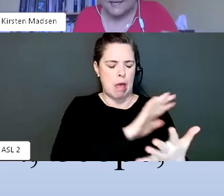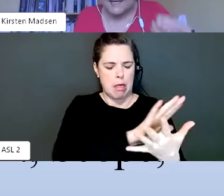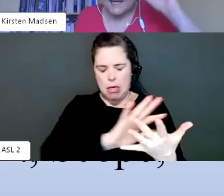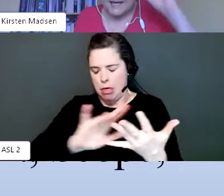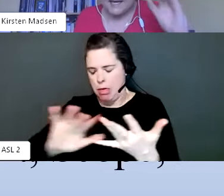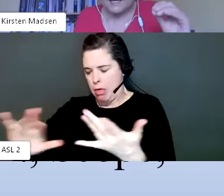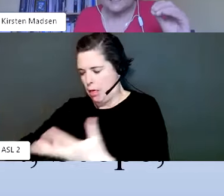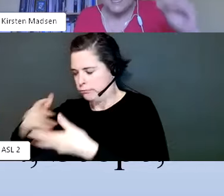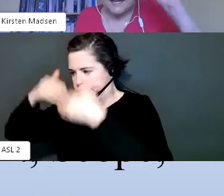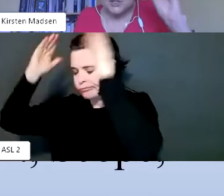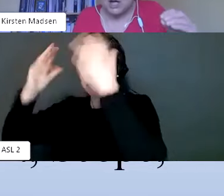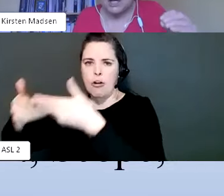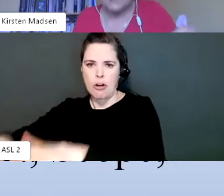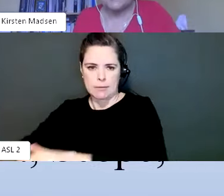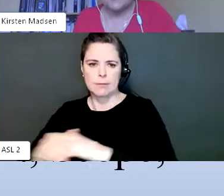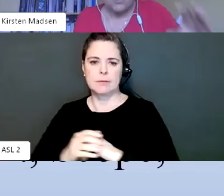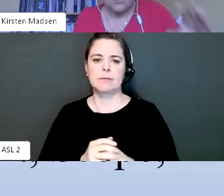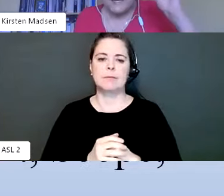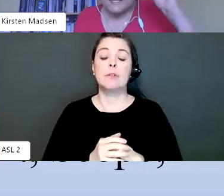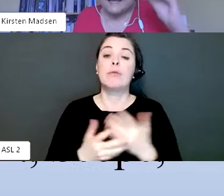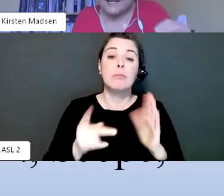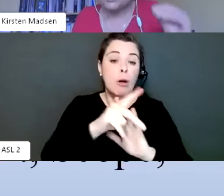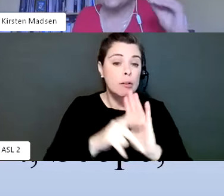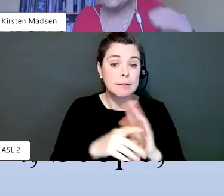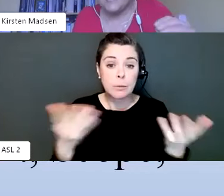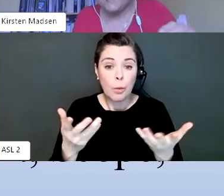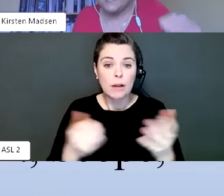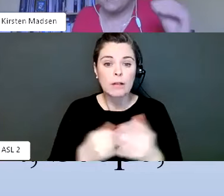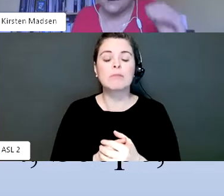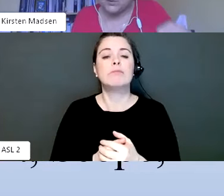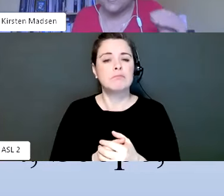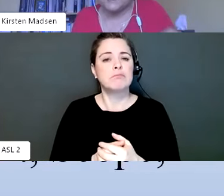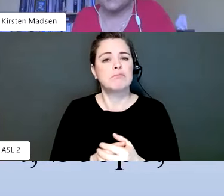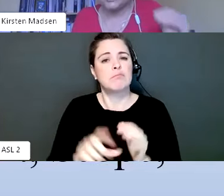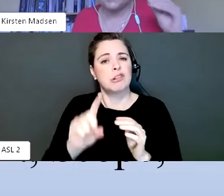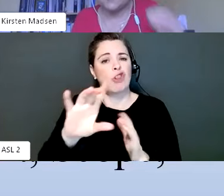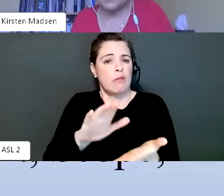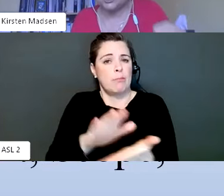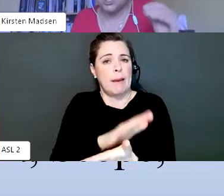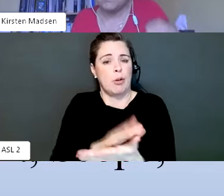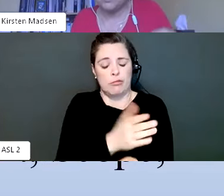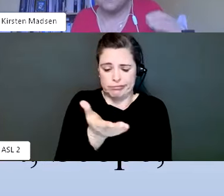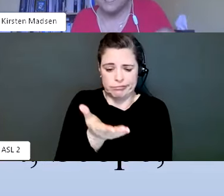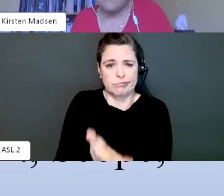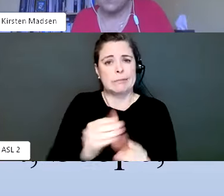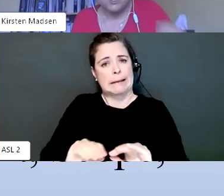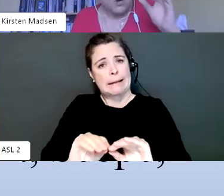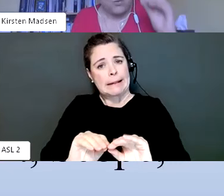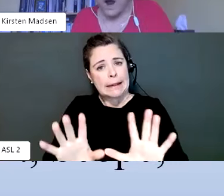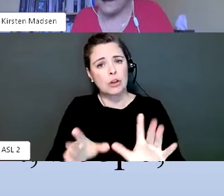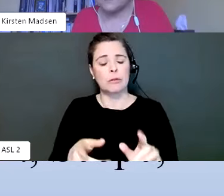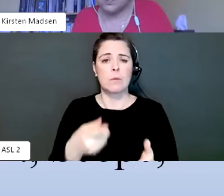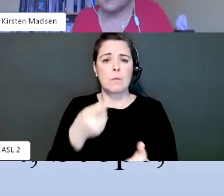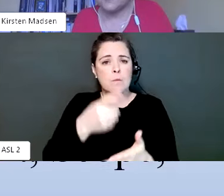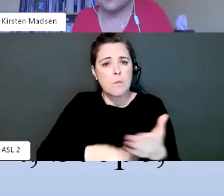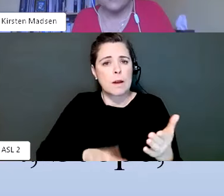policy is a document with a clear statement about the organization's position on bullying behavior, why